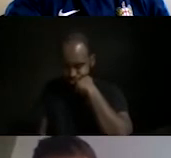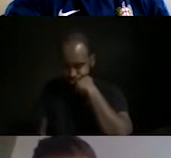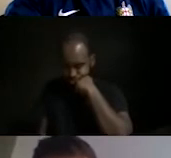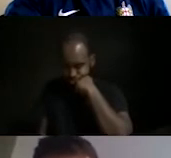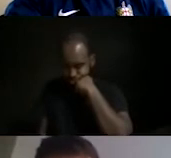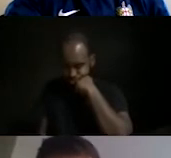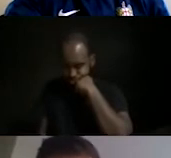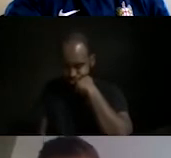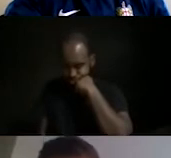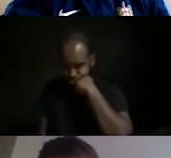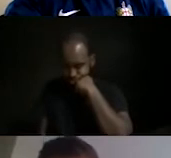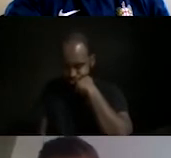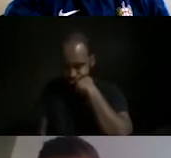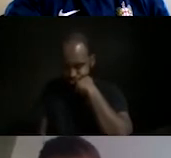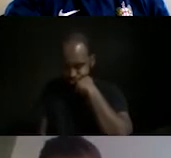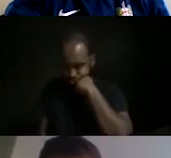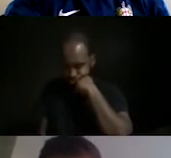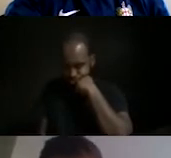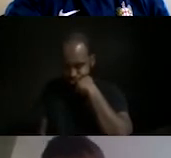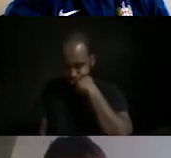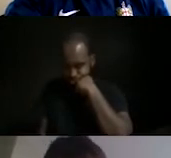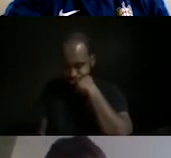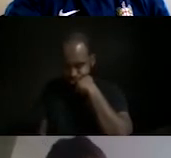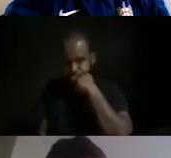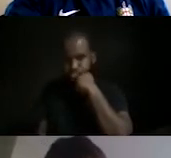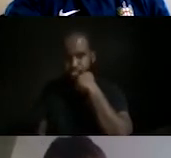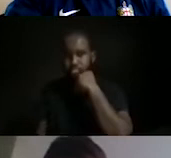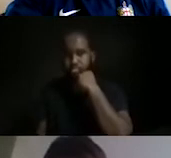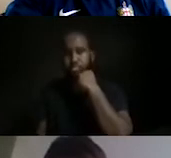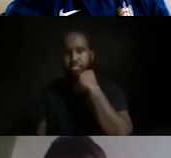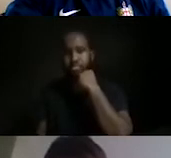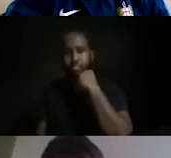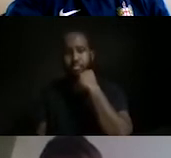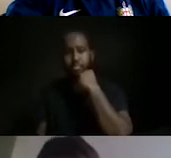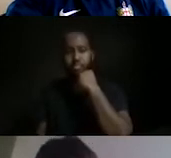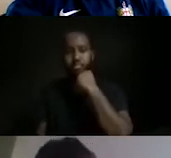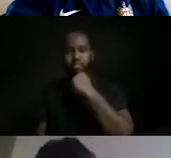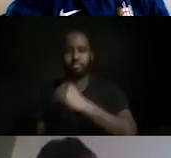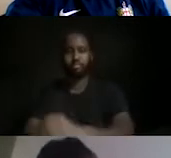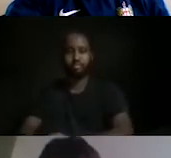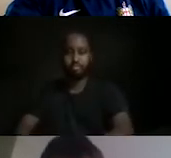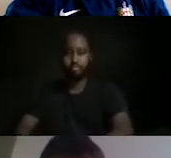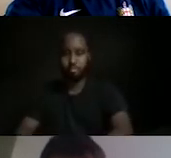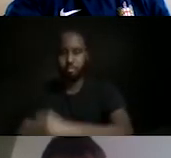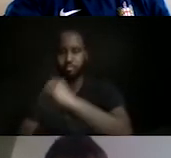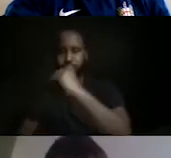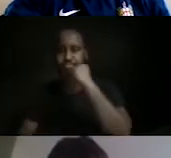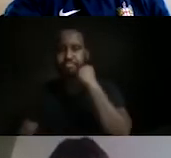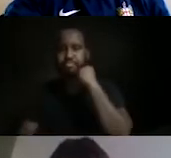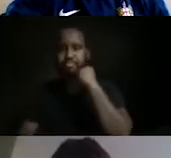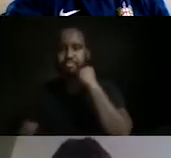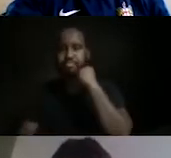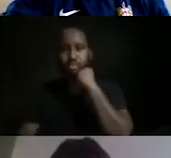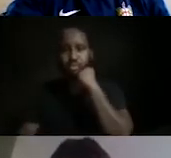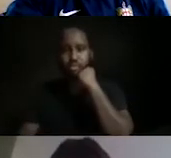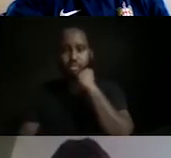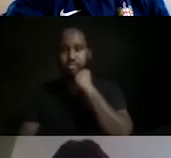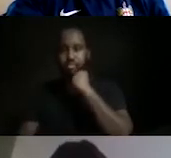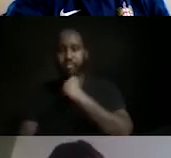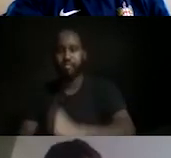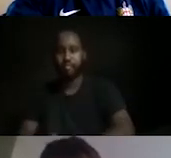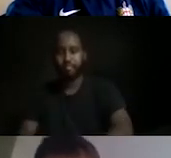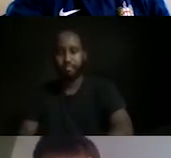funding available to support clubs and organisations to start new sessions. That could be up to